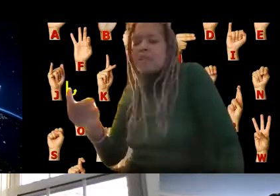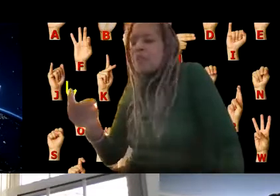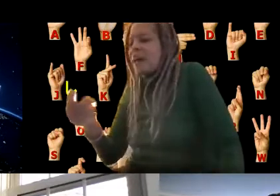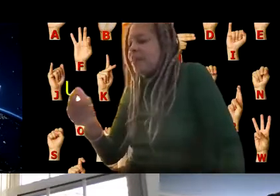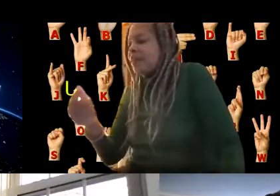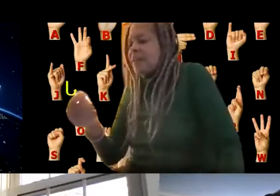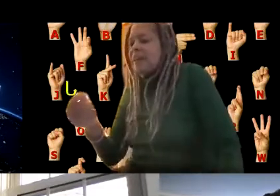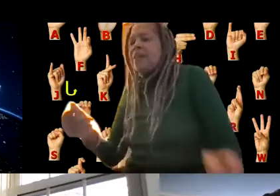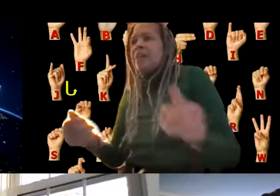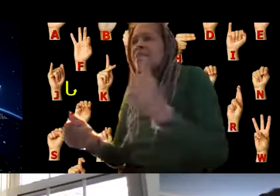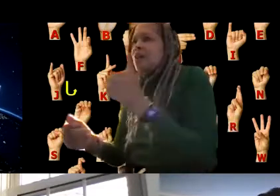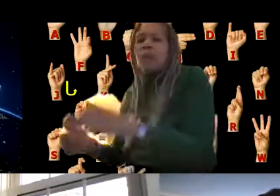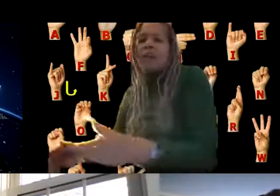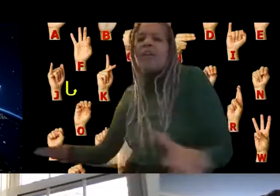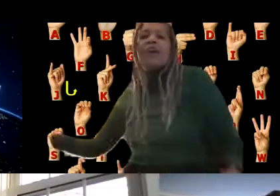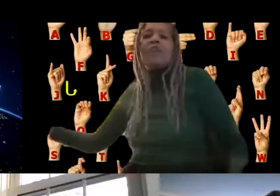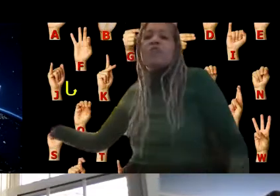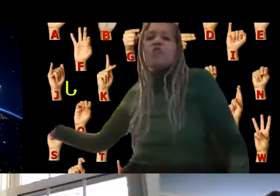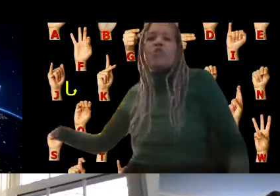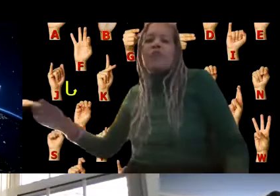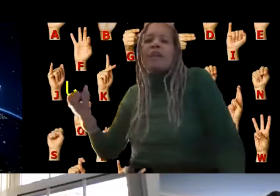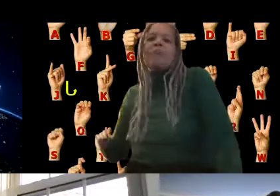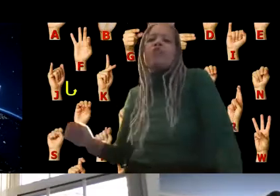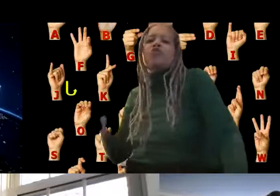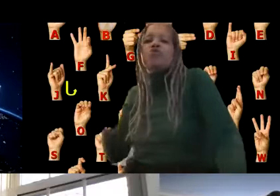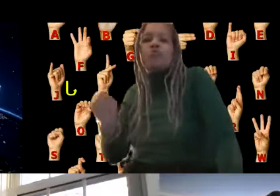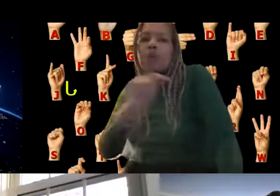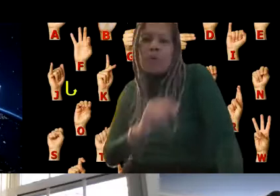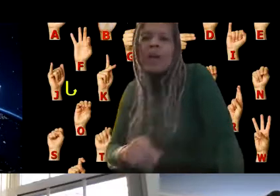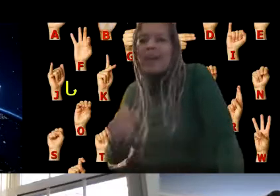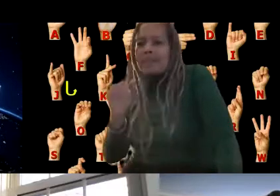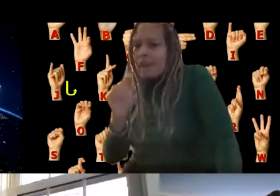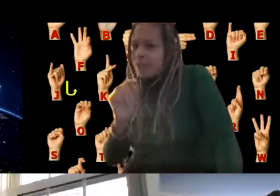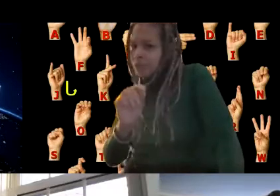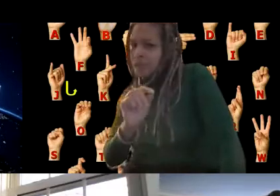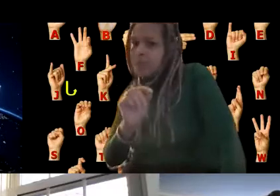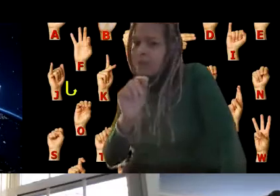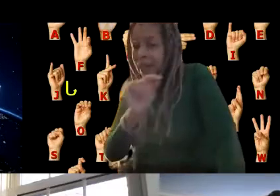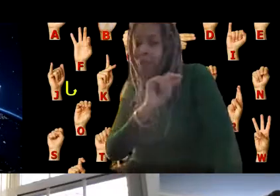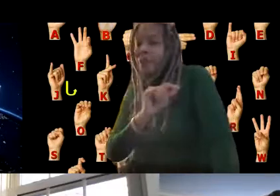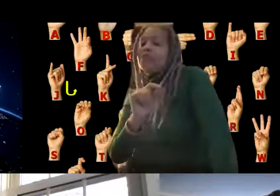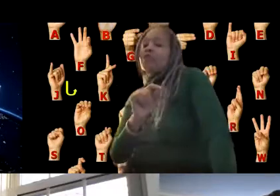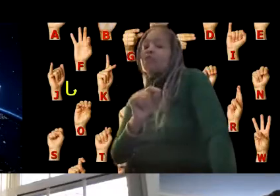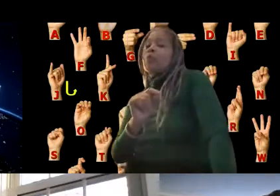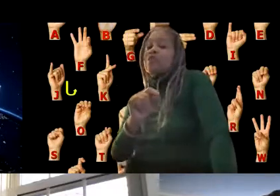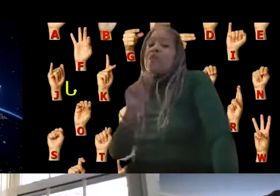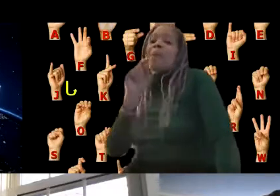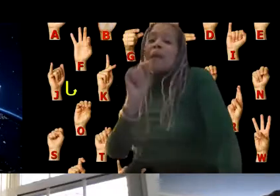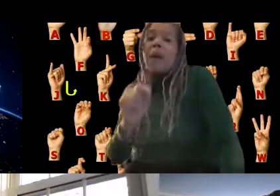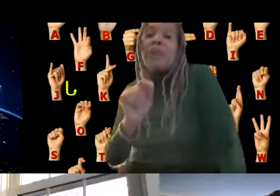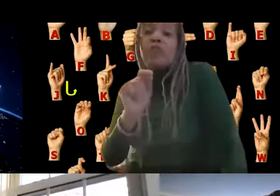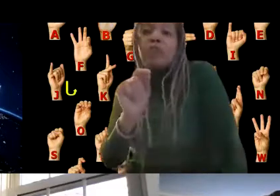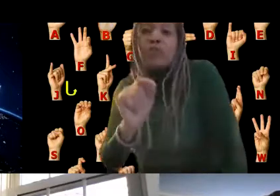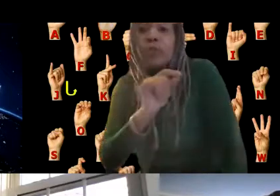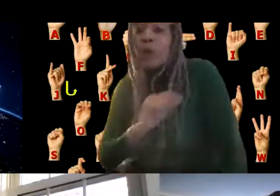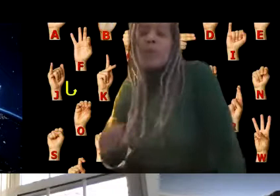Latino, Hispanic, Indian, whatever ethnicity you can find, how many do you know? And I will tell you, I know the answer to this question, but